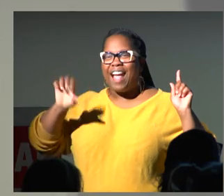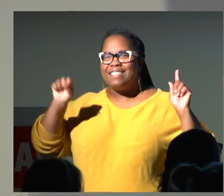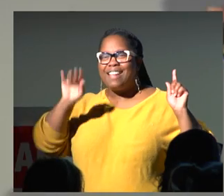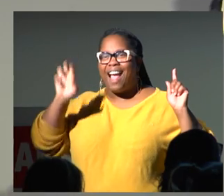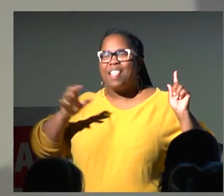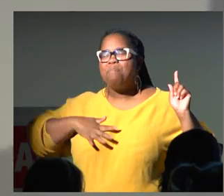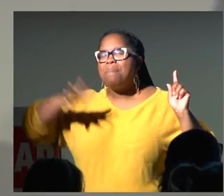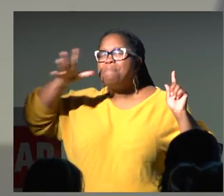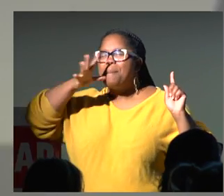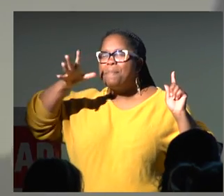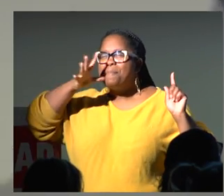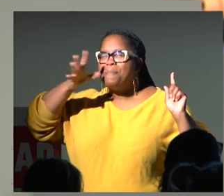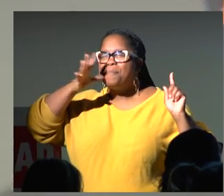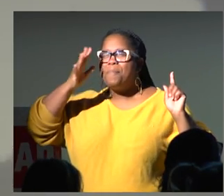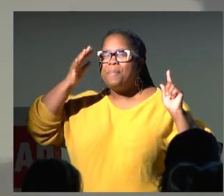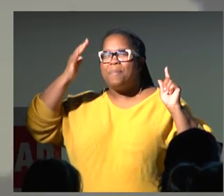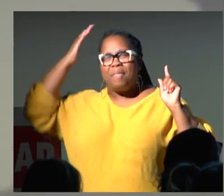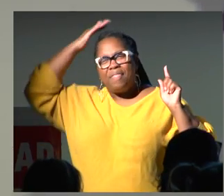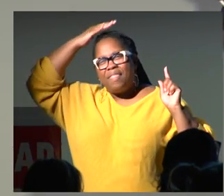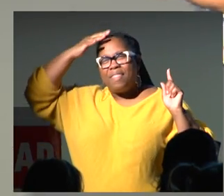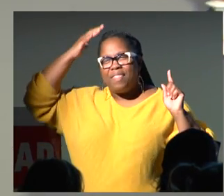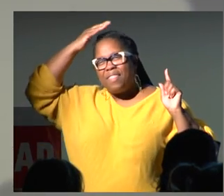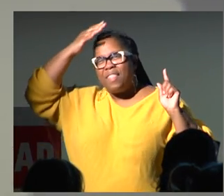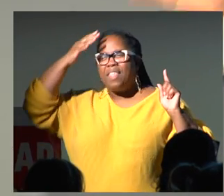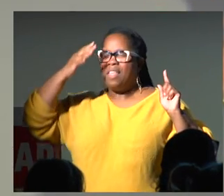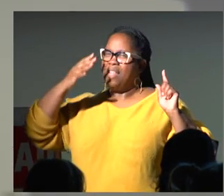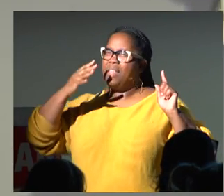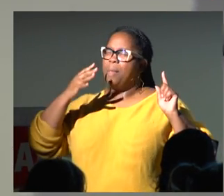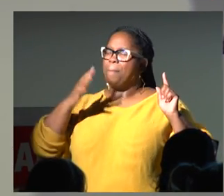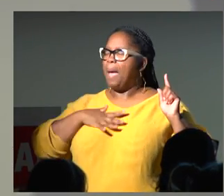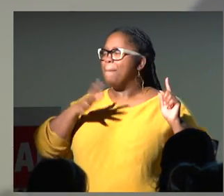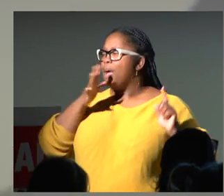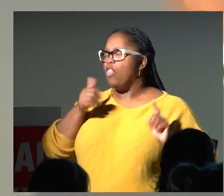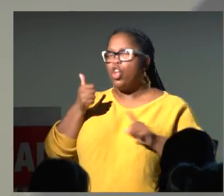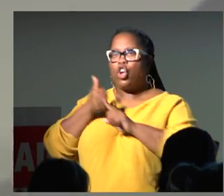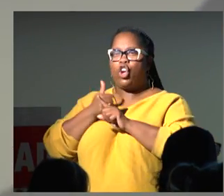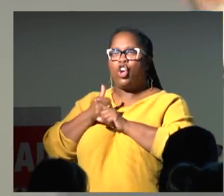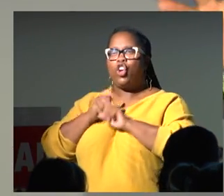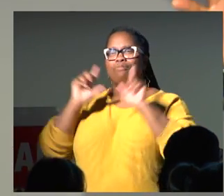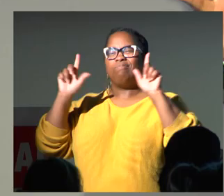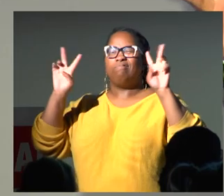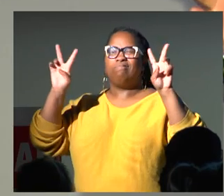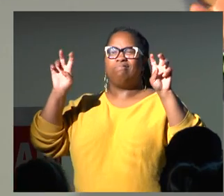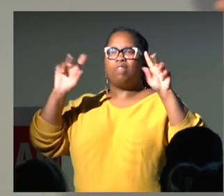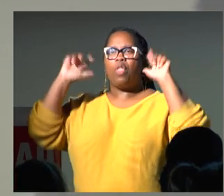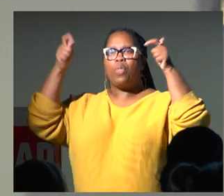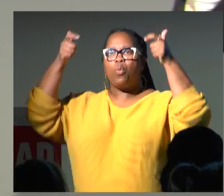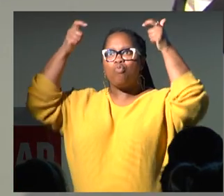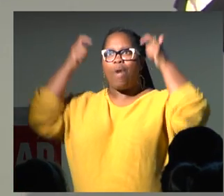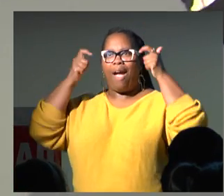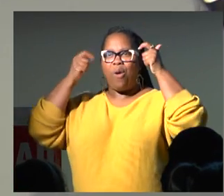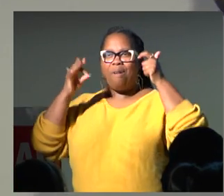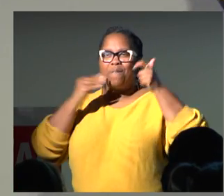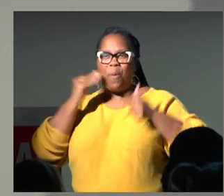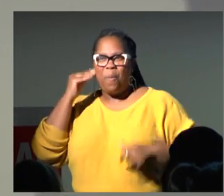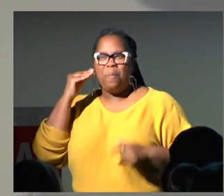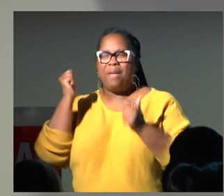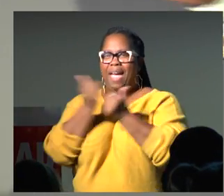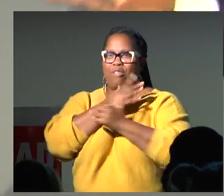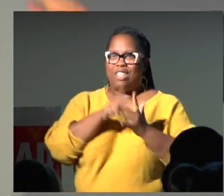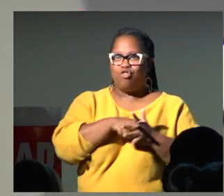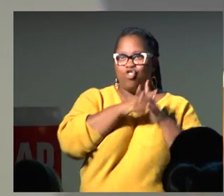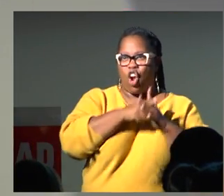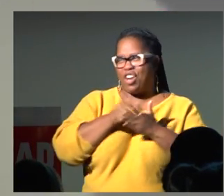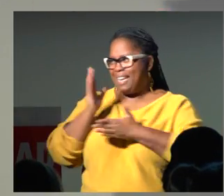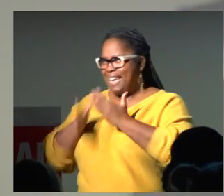and that hair is at the crown of the piece because my mother was the crown of the home. Like everything stopped and began with